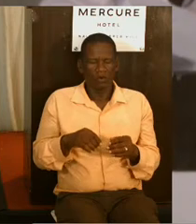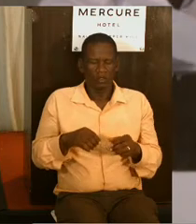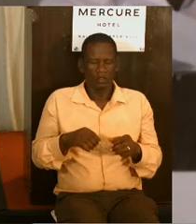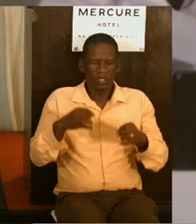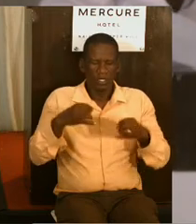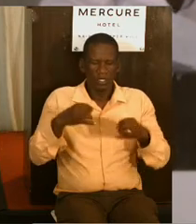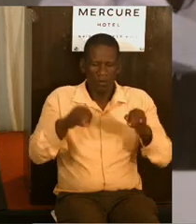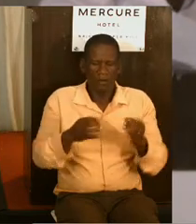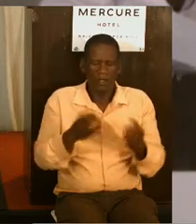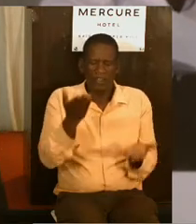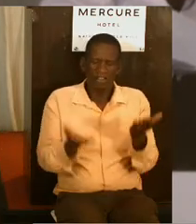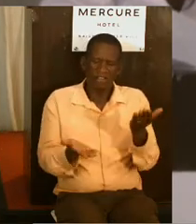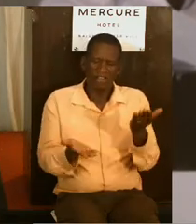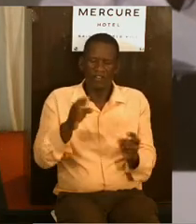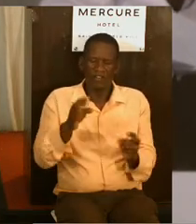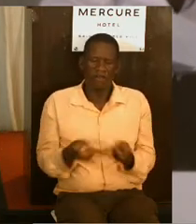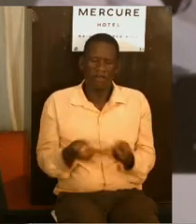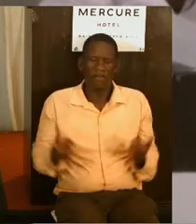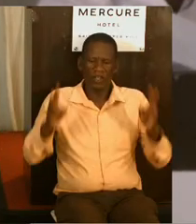values